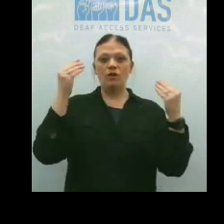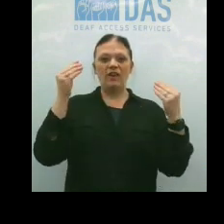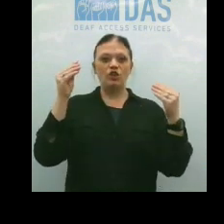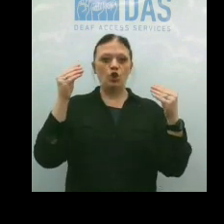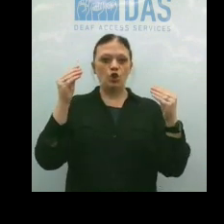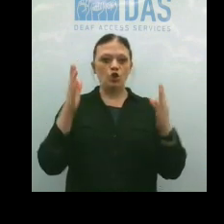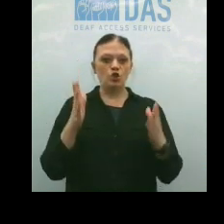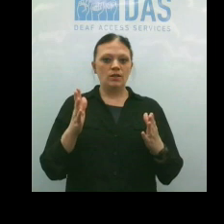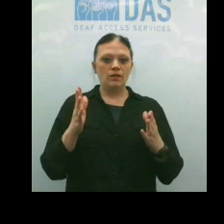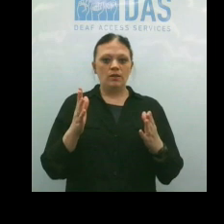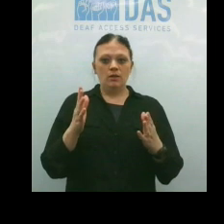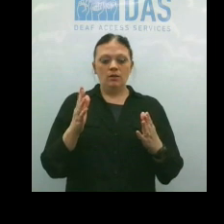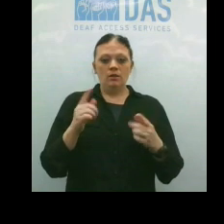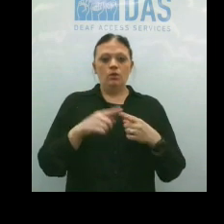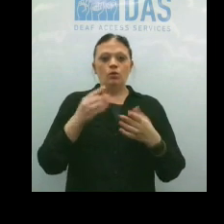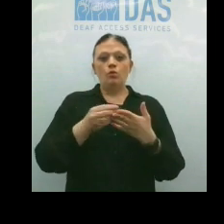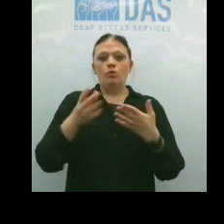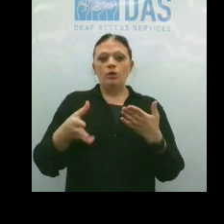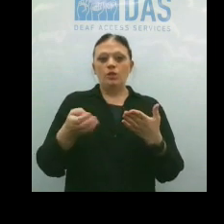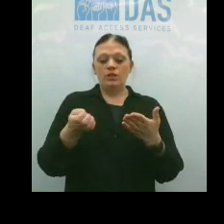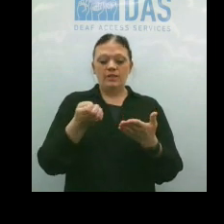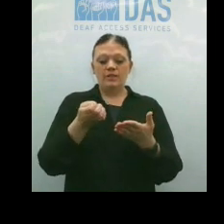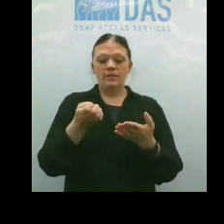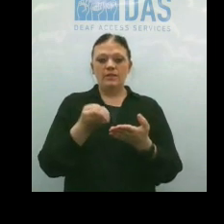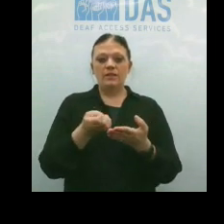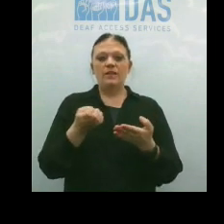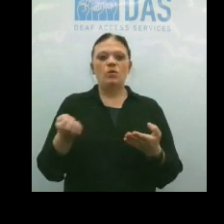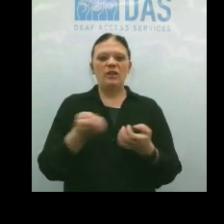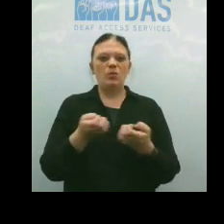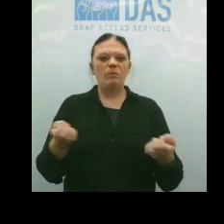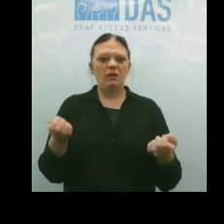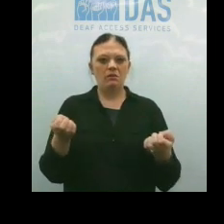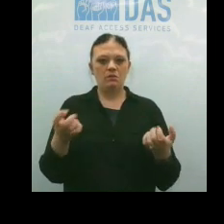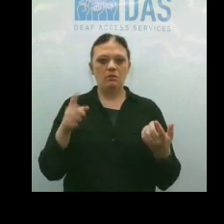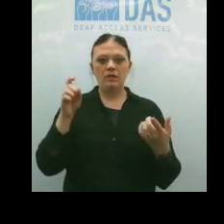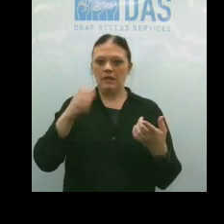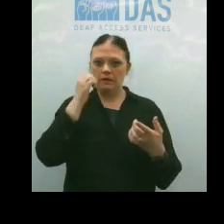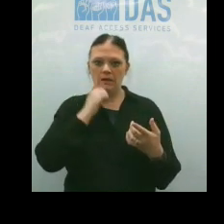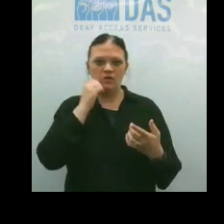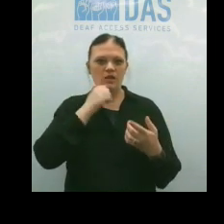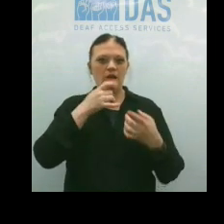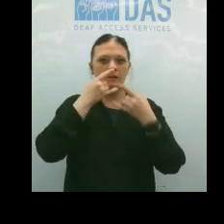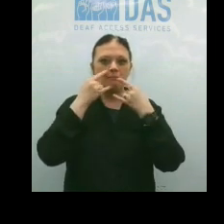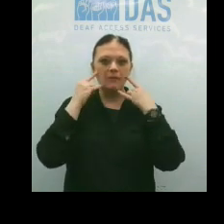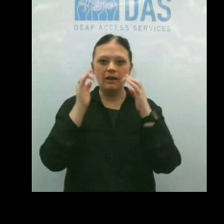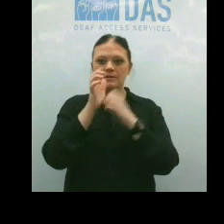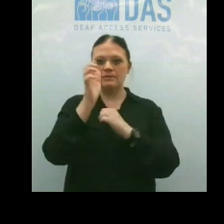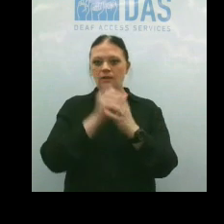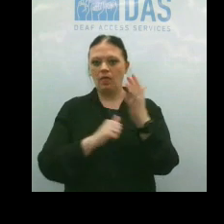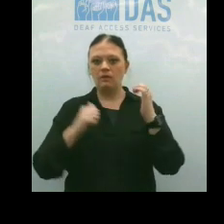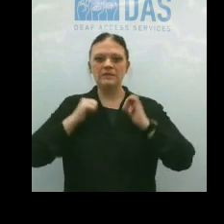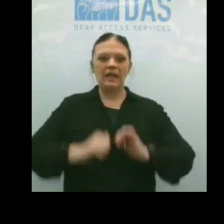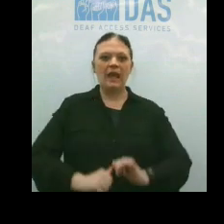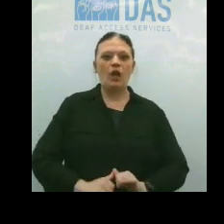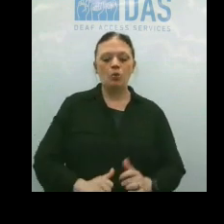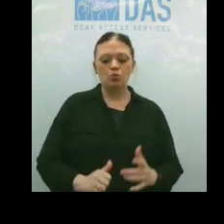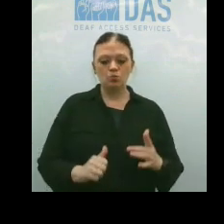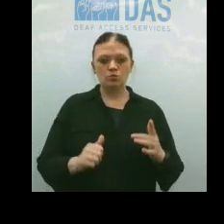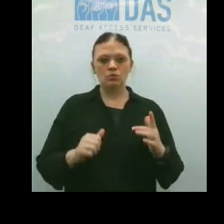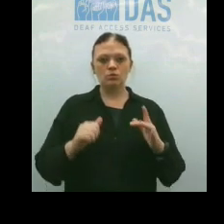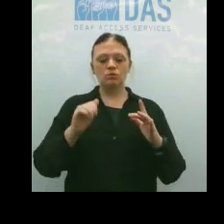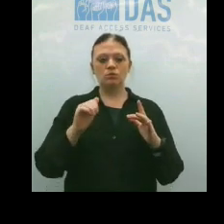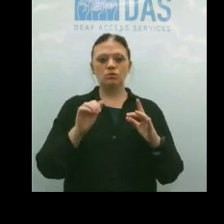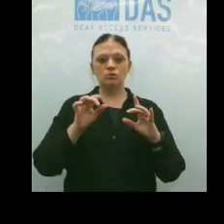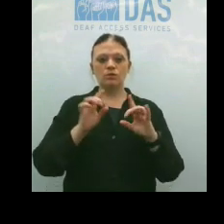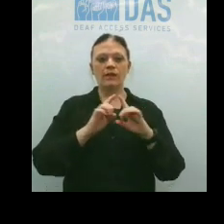purchase equipment, the equipment that is needed every day, masks, gloves, gowns. Our